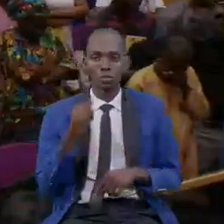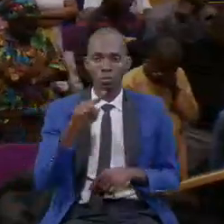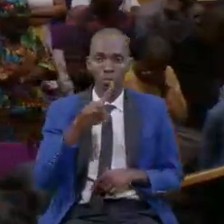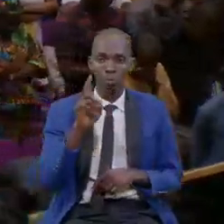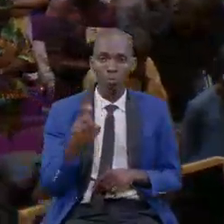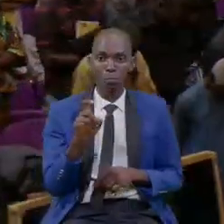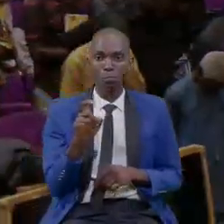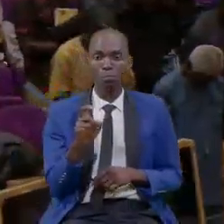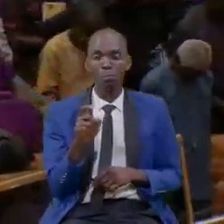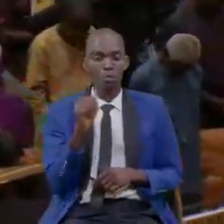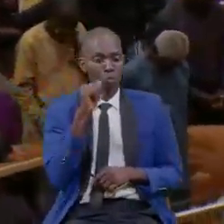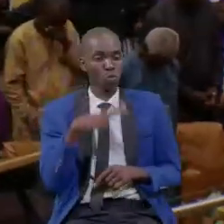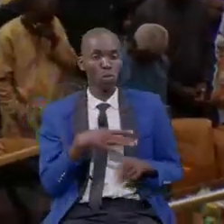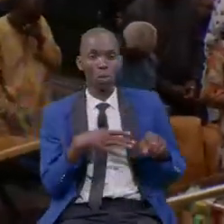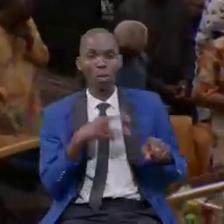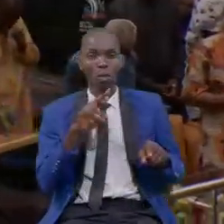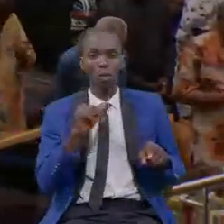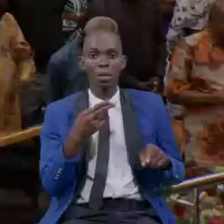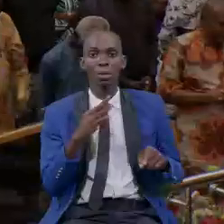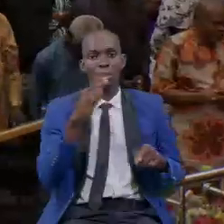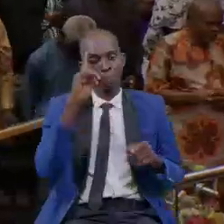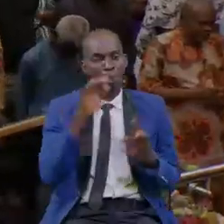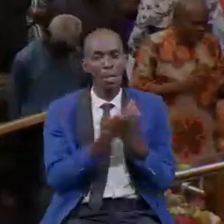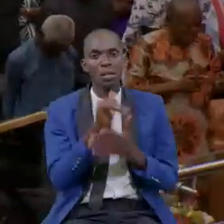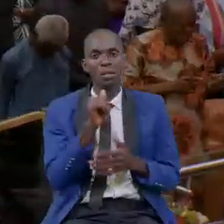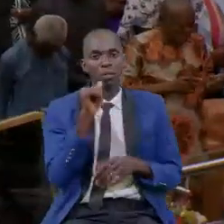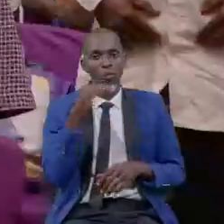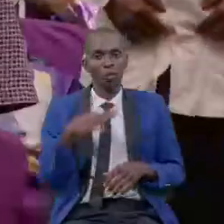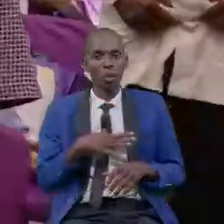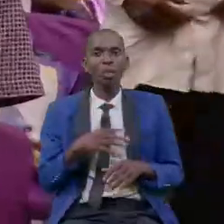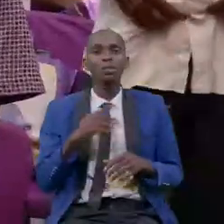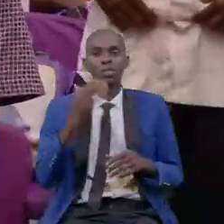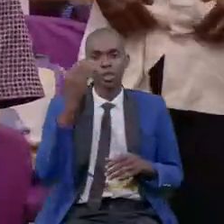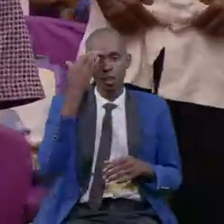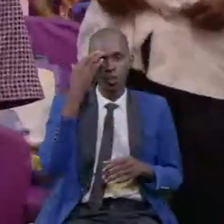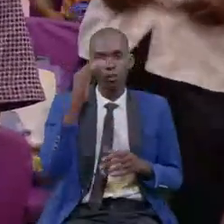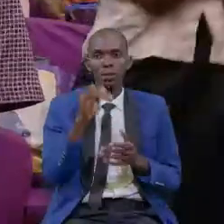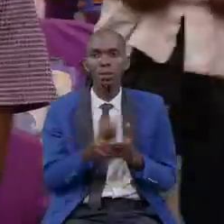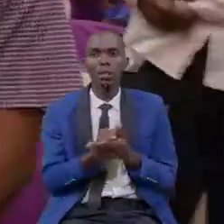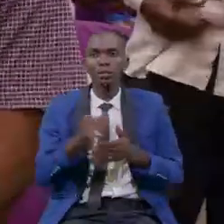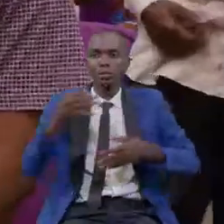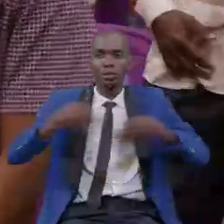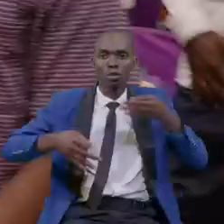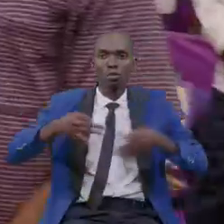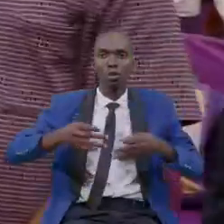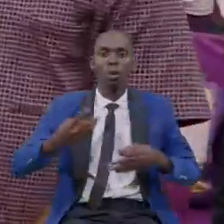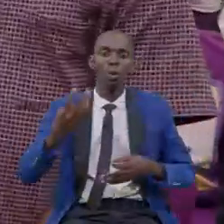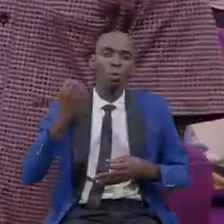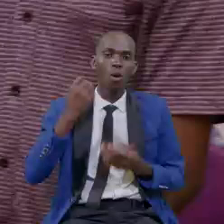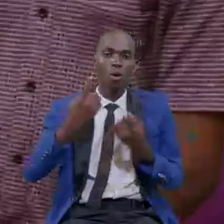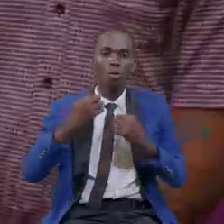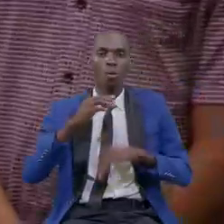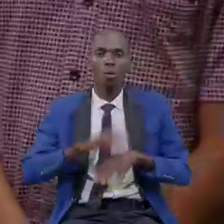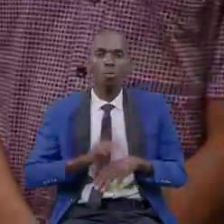believed. She knew judgment was coming on her country, on